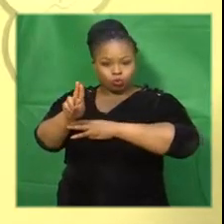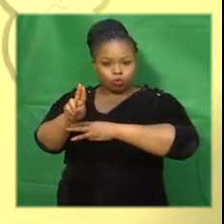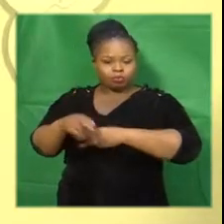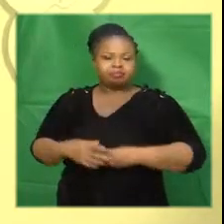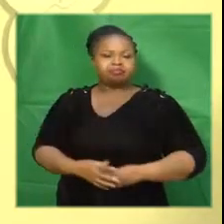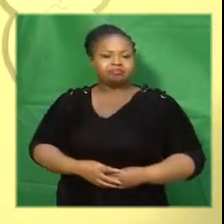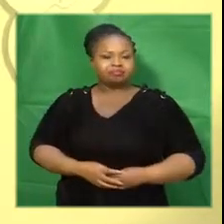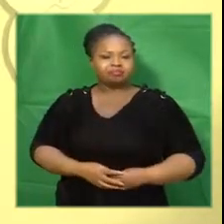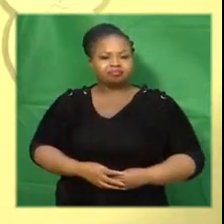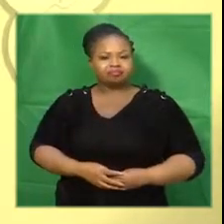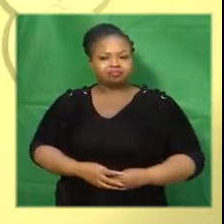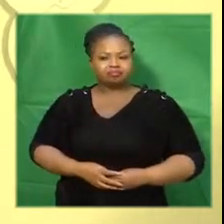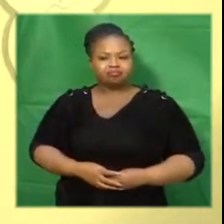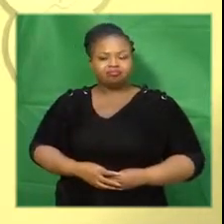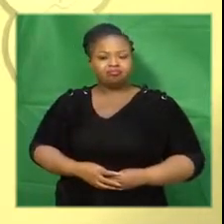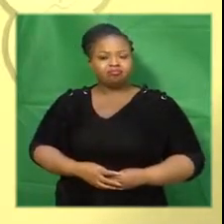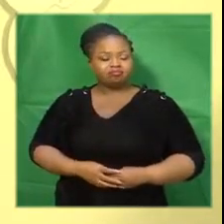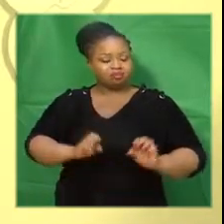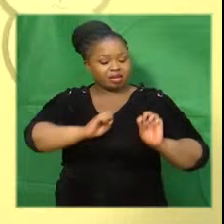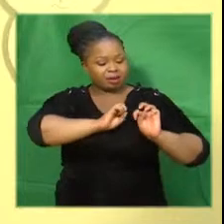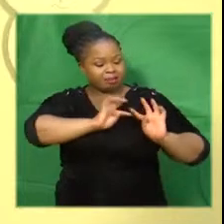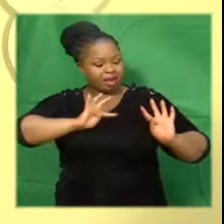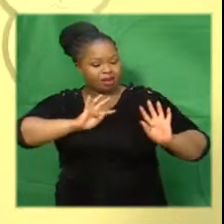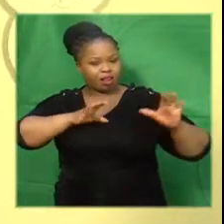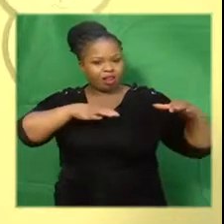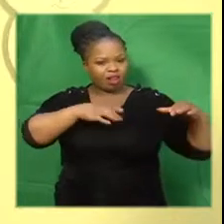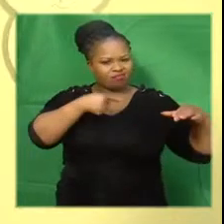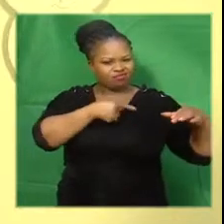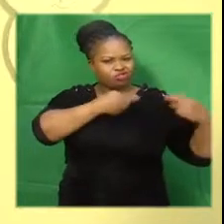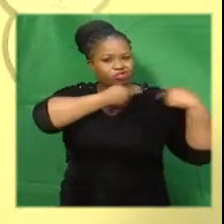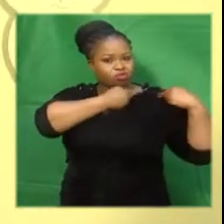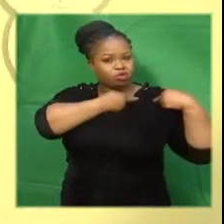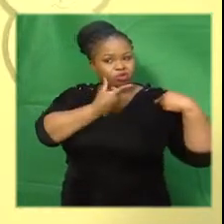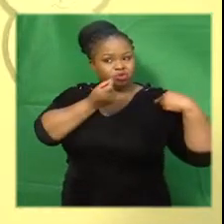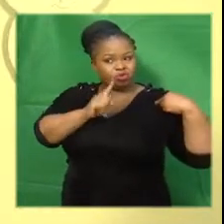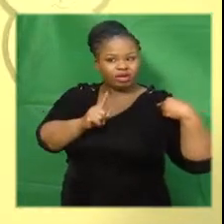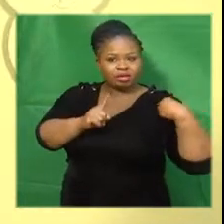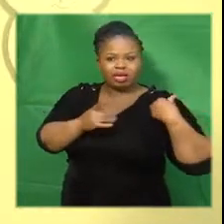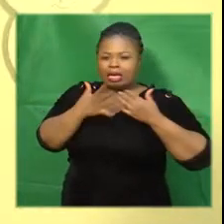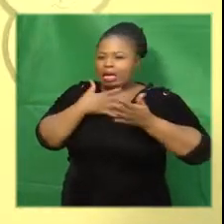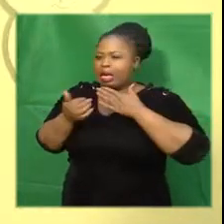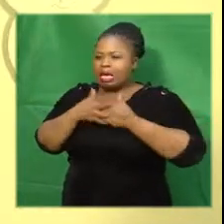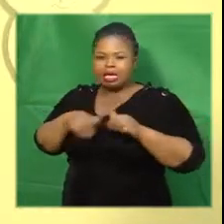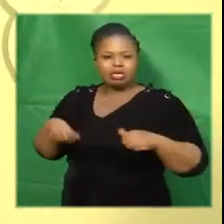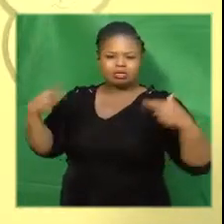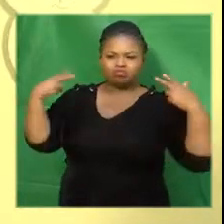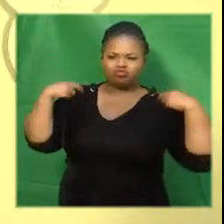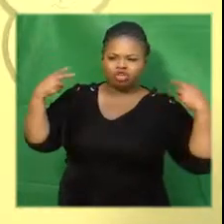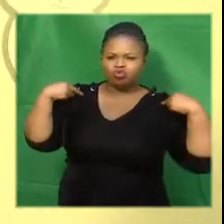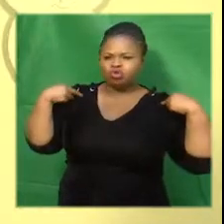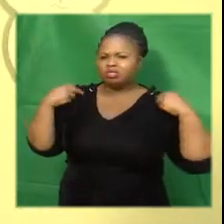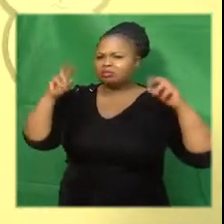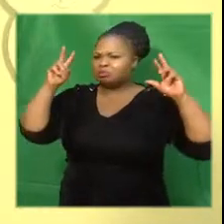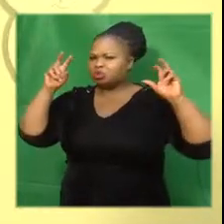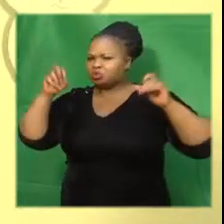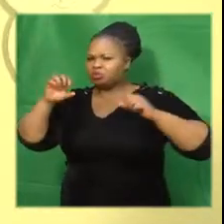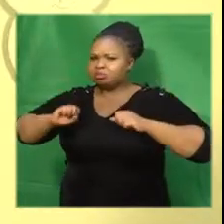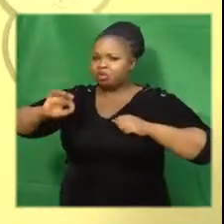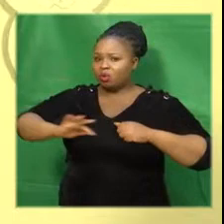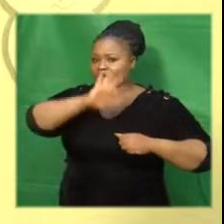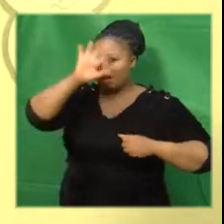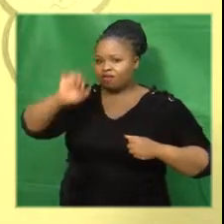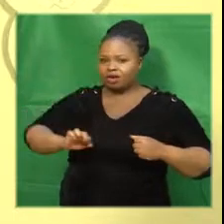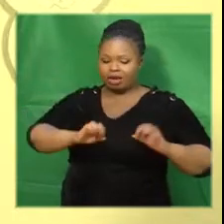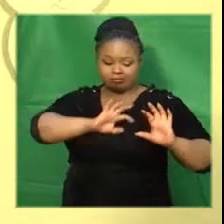The panel will examine all aspects of our security response and will make recommendations